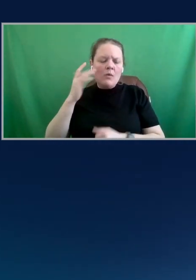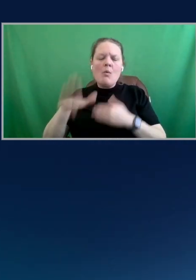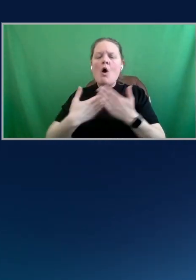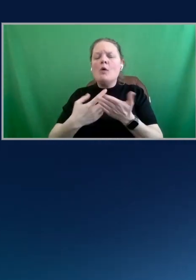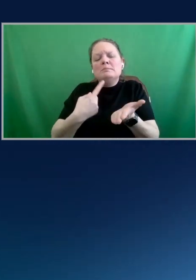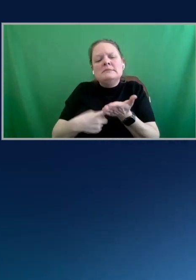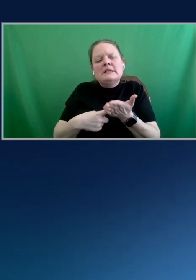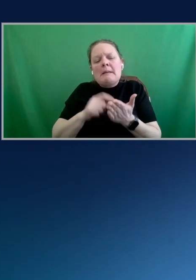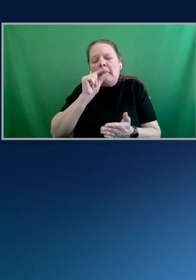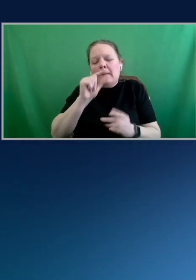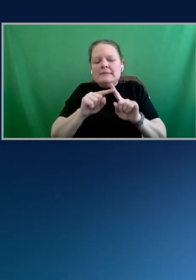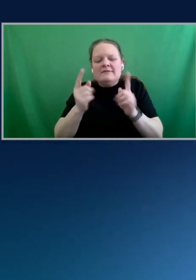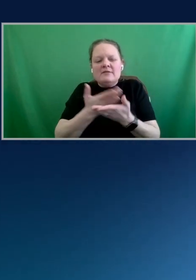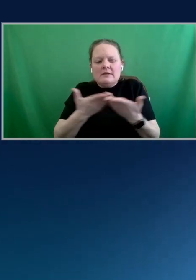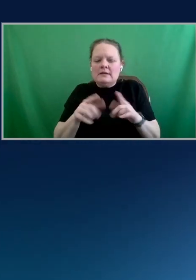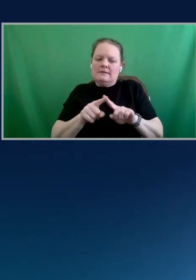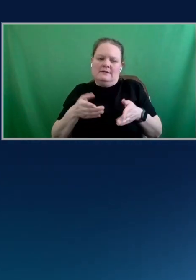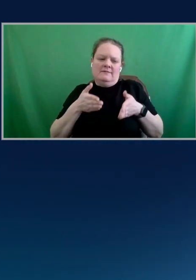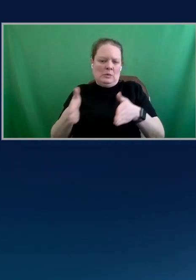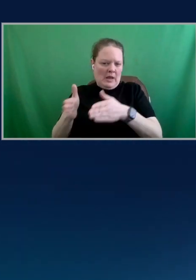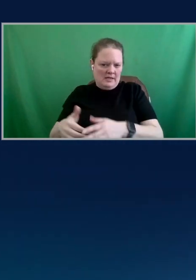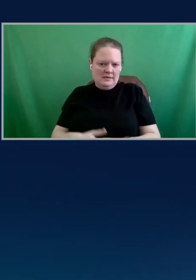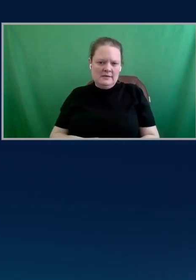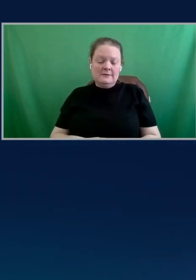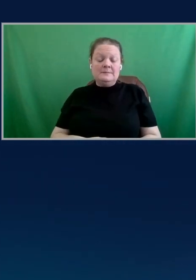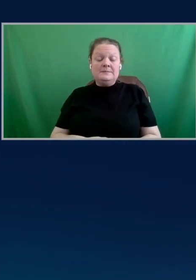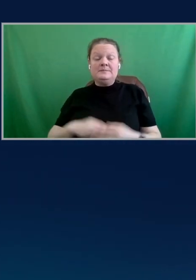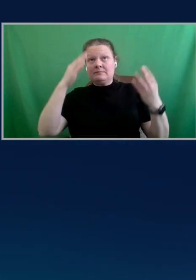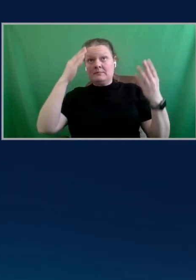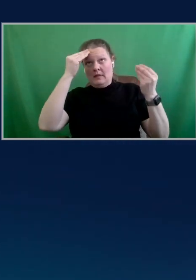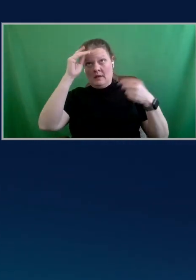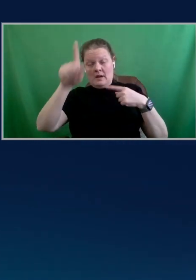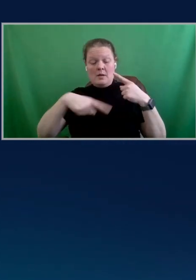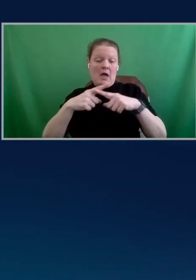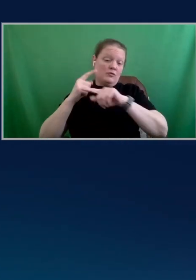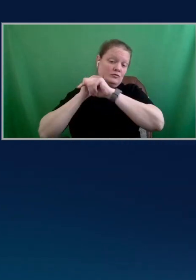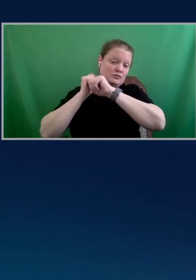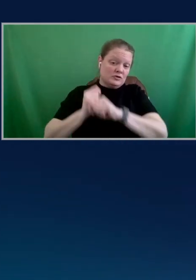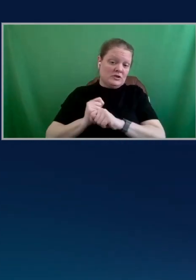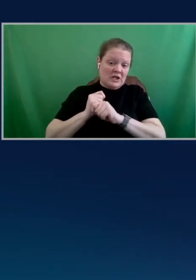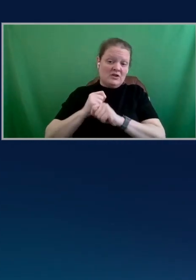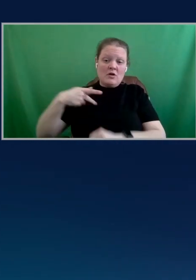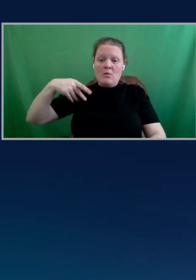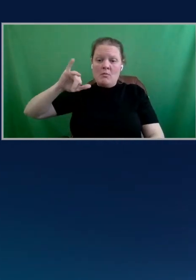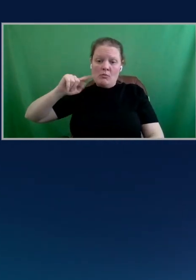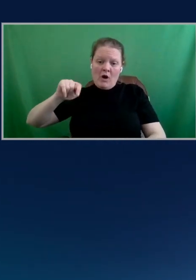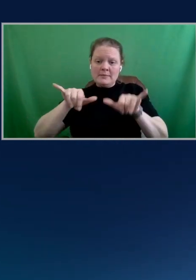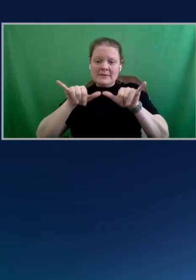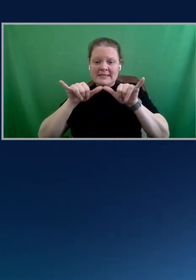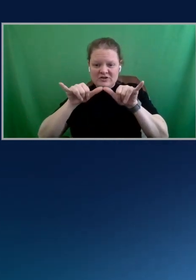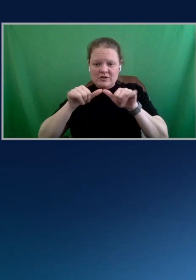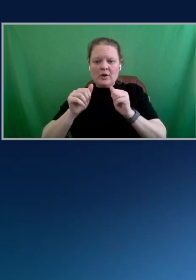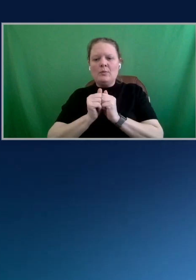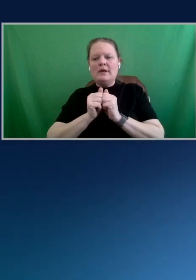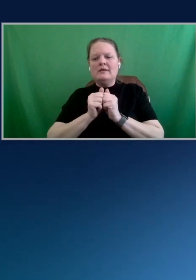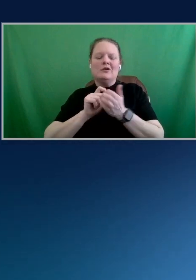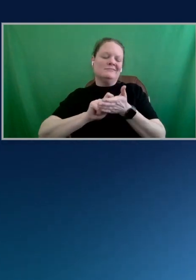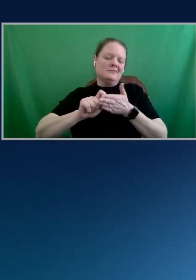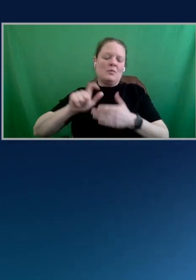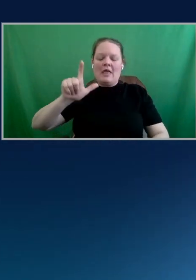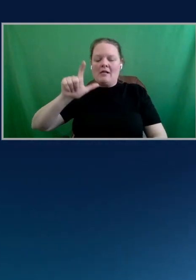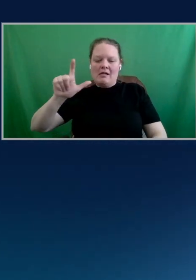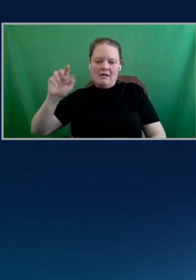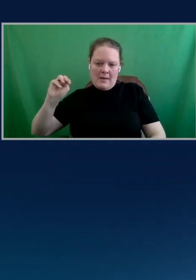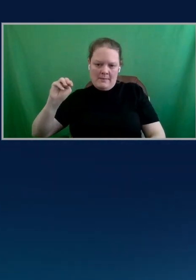slightly different ways. But when I'm thinking about traditional prompt engineering with an LLM, I'm thinking about I